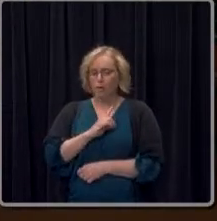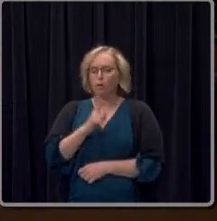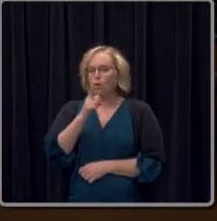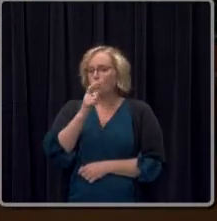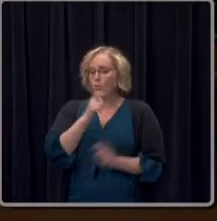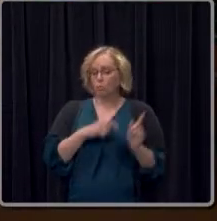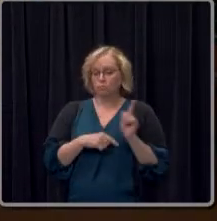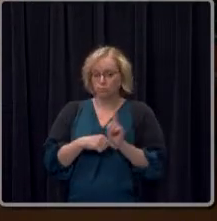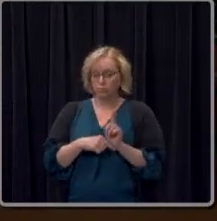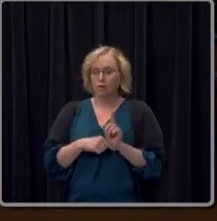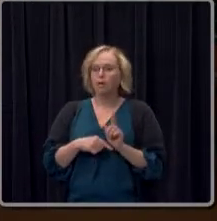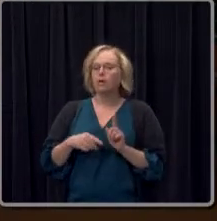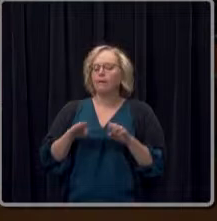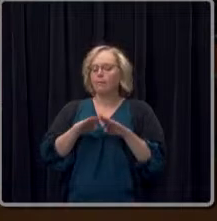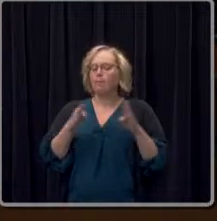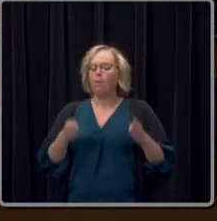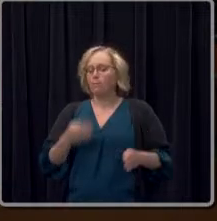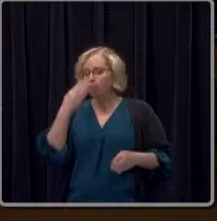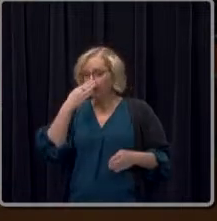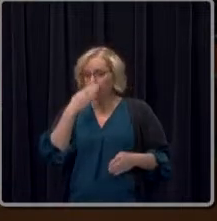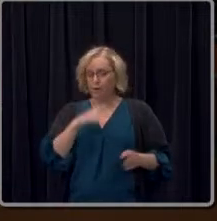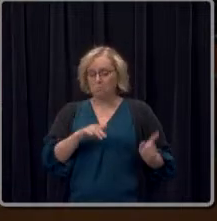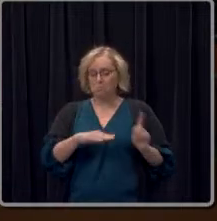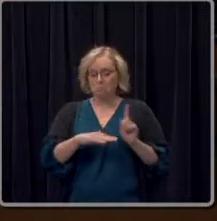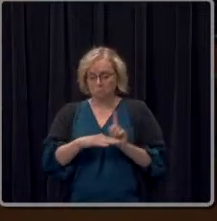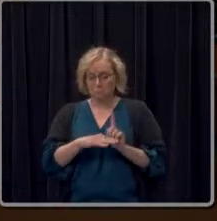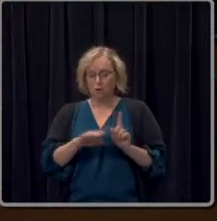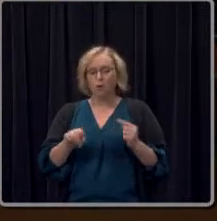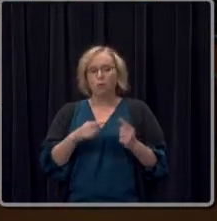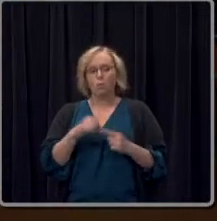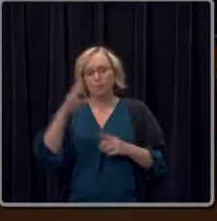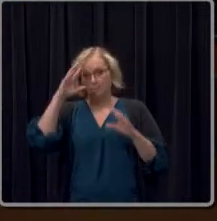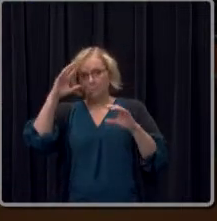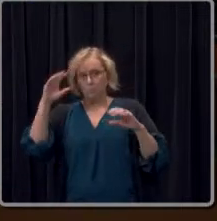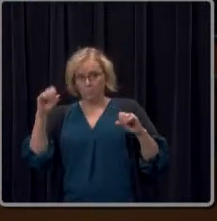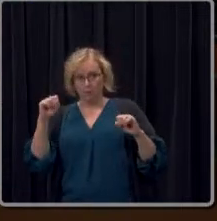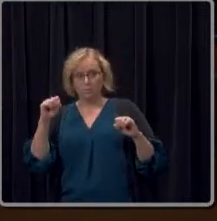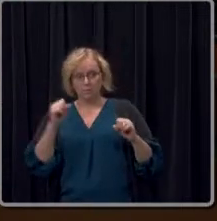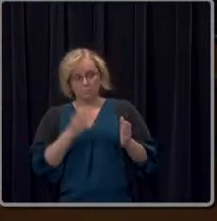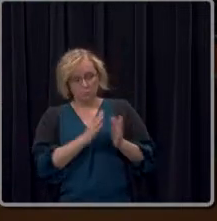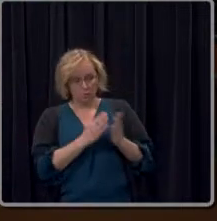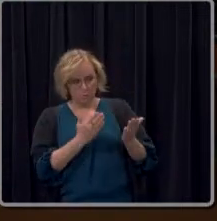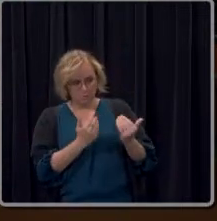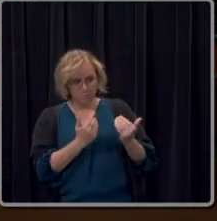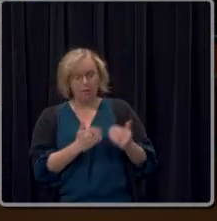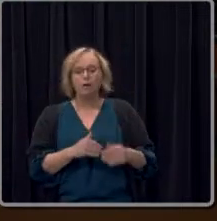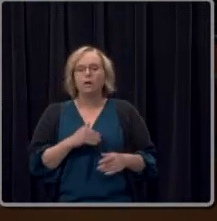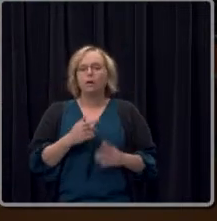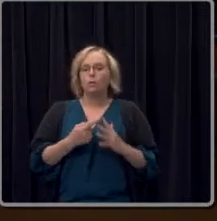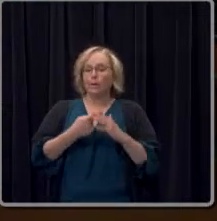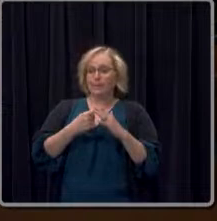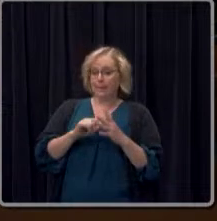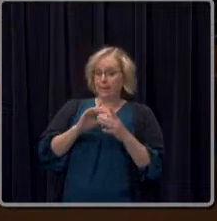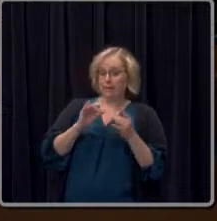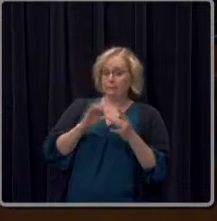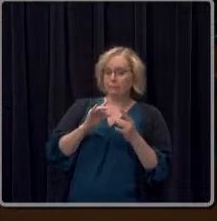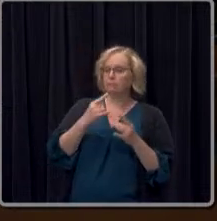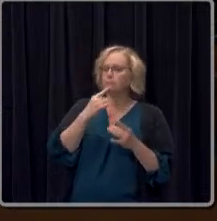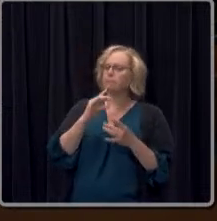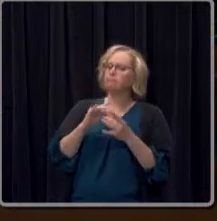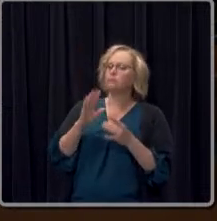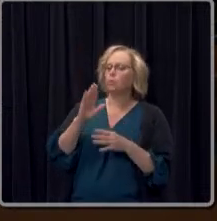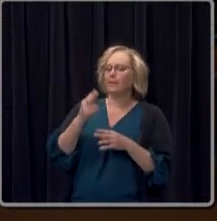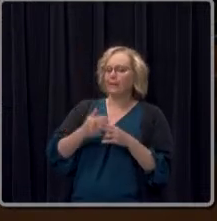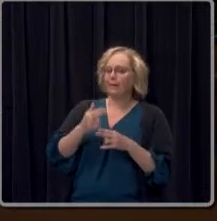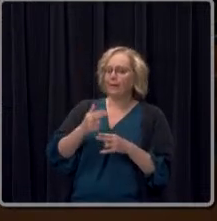come to the podium at the front of the room when requested by the board president. When beginning your address to the board, we ask that you please share